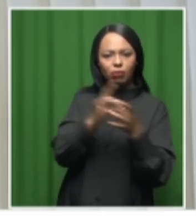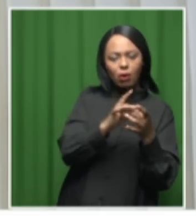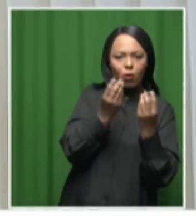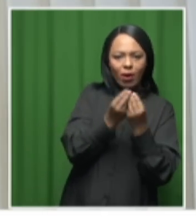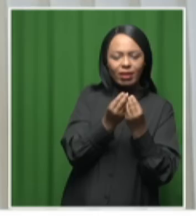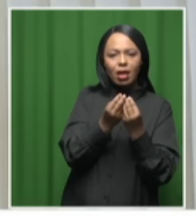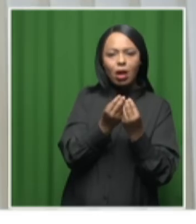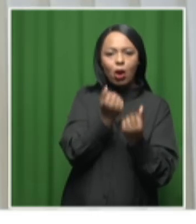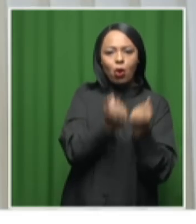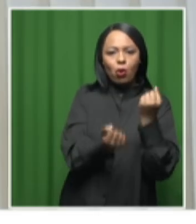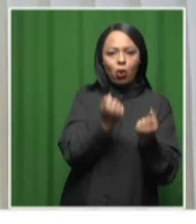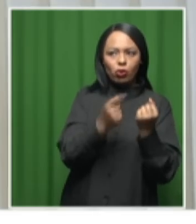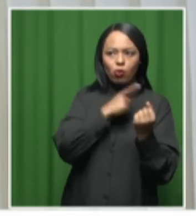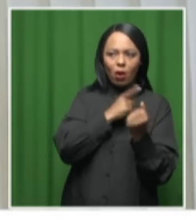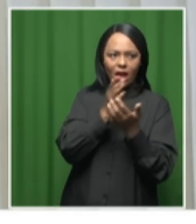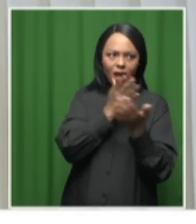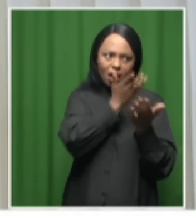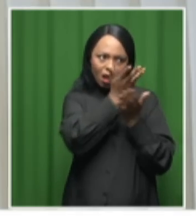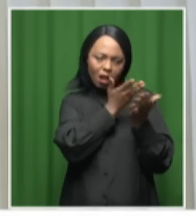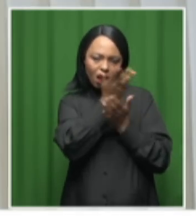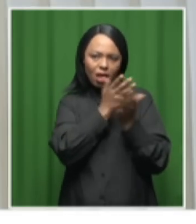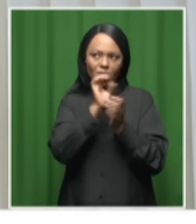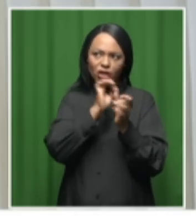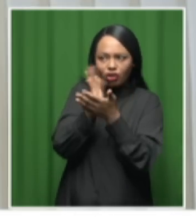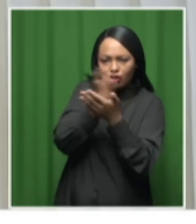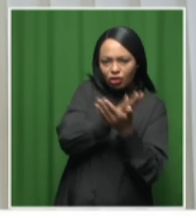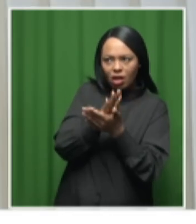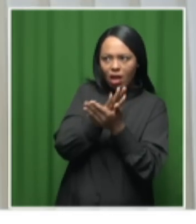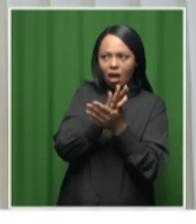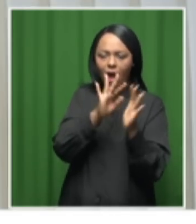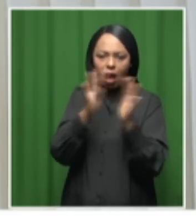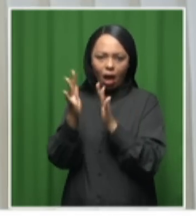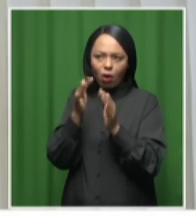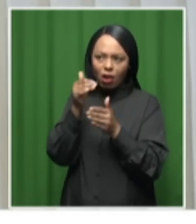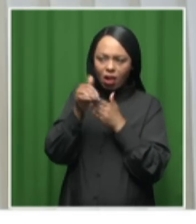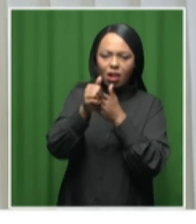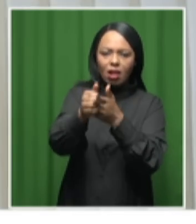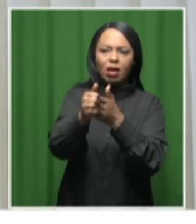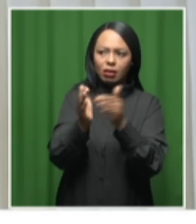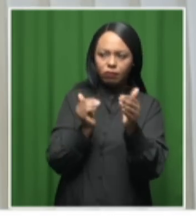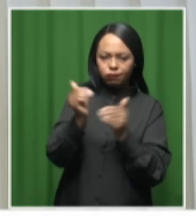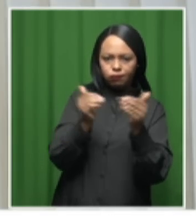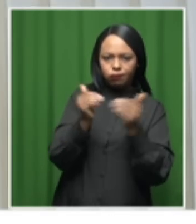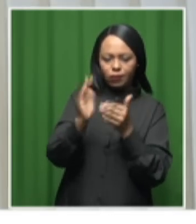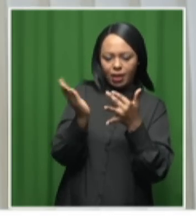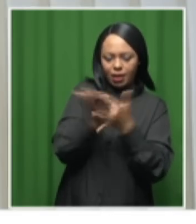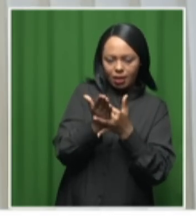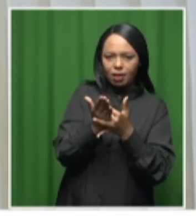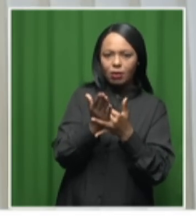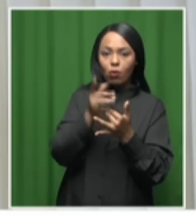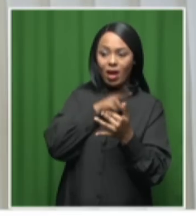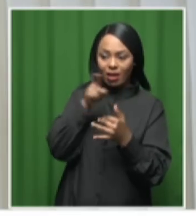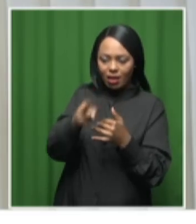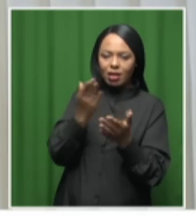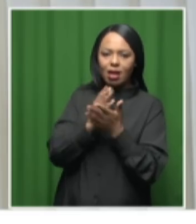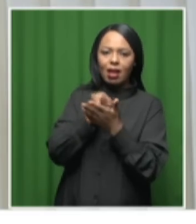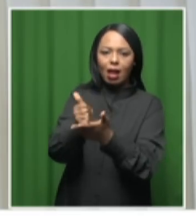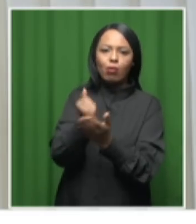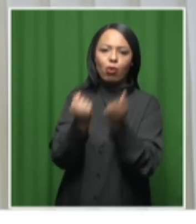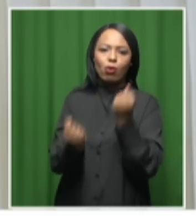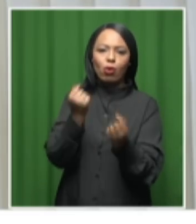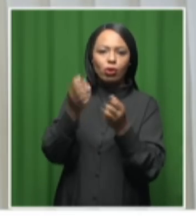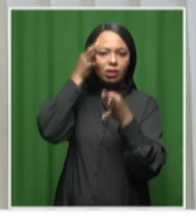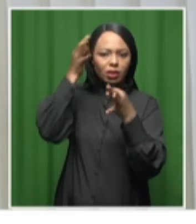to shed some light. I don't think that application will be opposed, and certainly is going to assist the court in coming to the correct decision. And then there's an